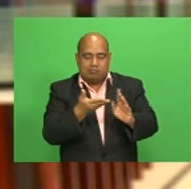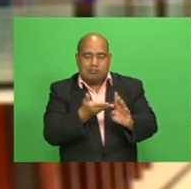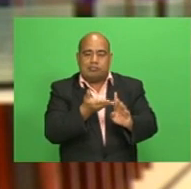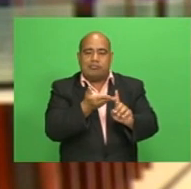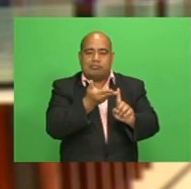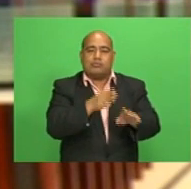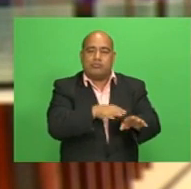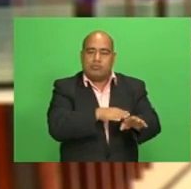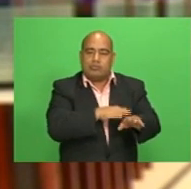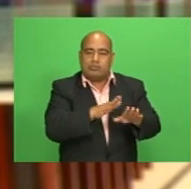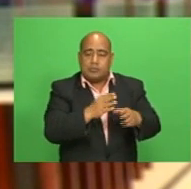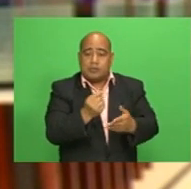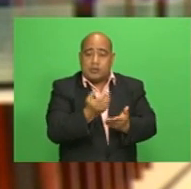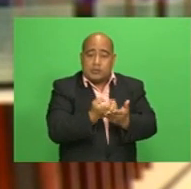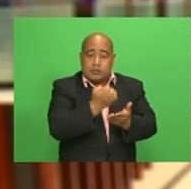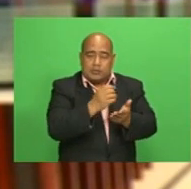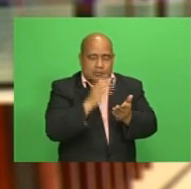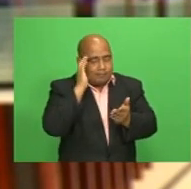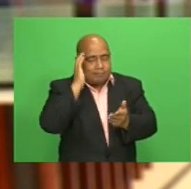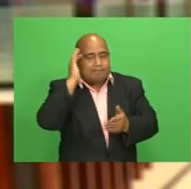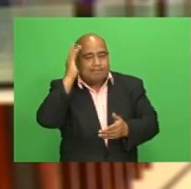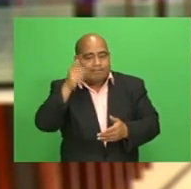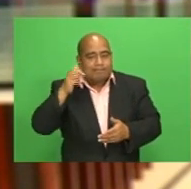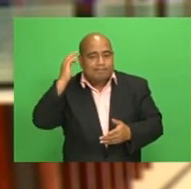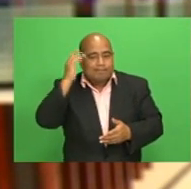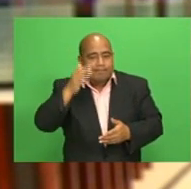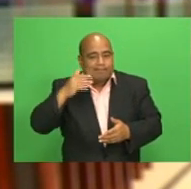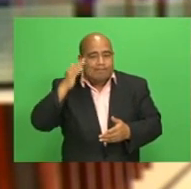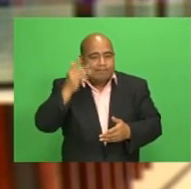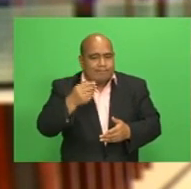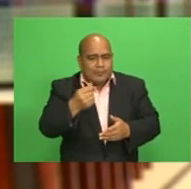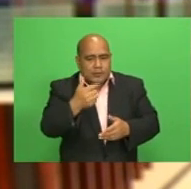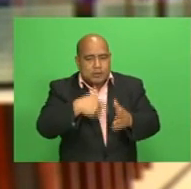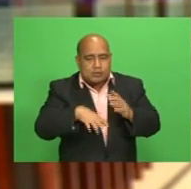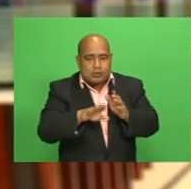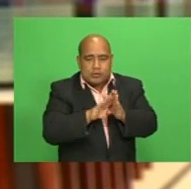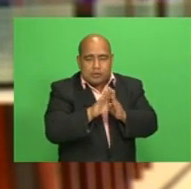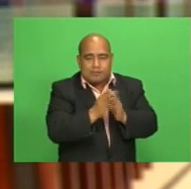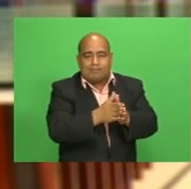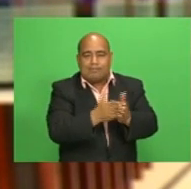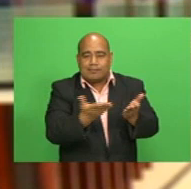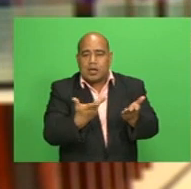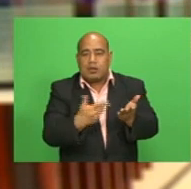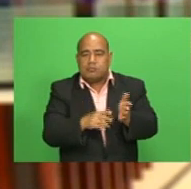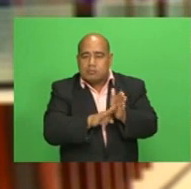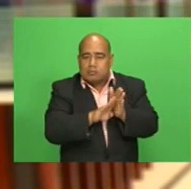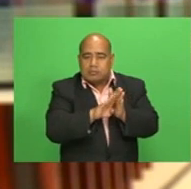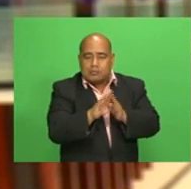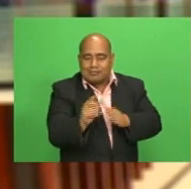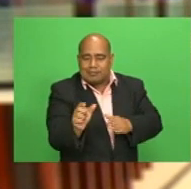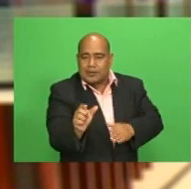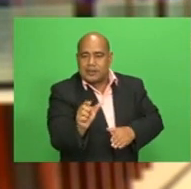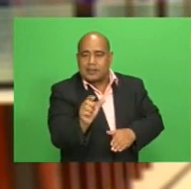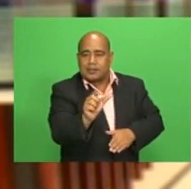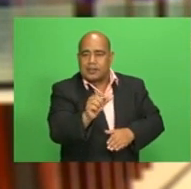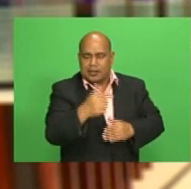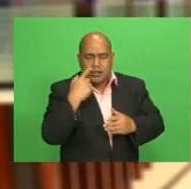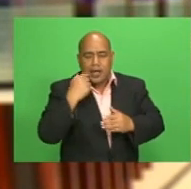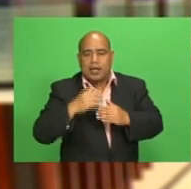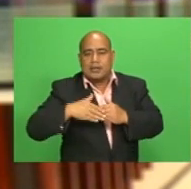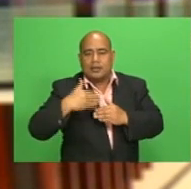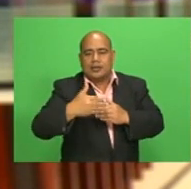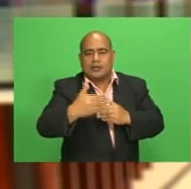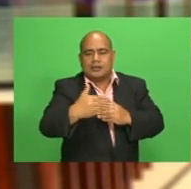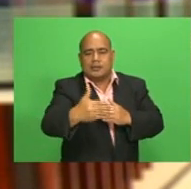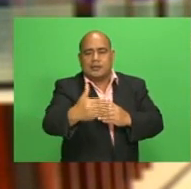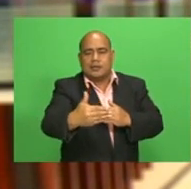will be of utmost importance to traders, as they will try to determine the path the economy might take in the months ahead. The Aussie and